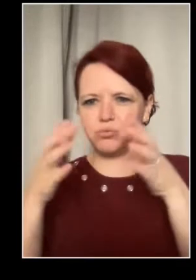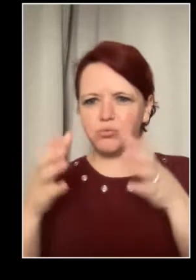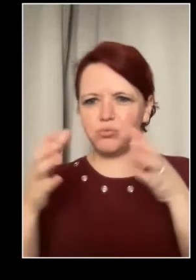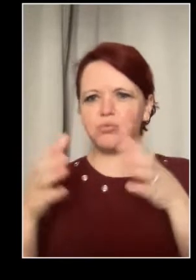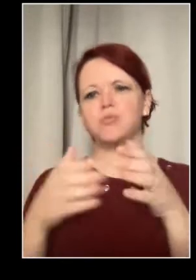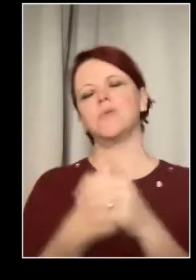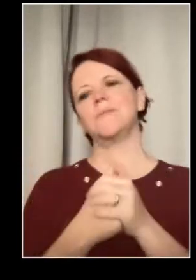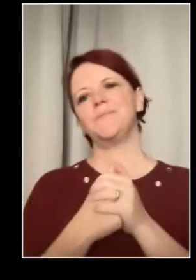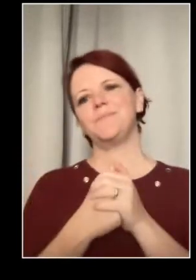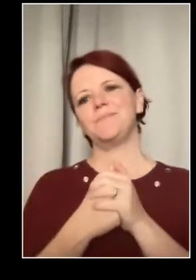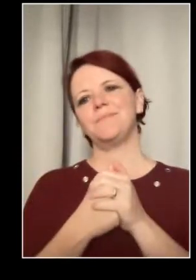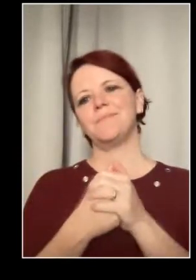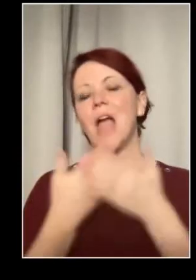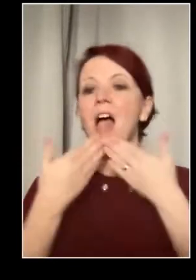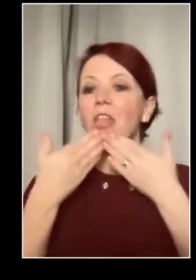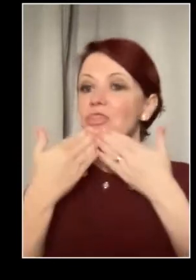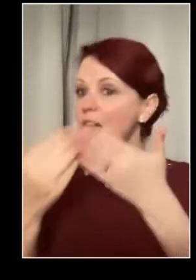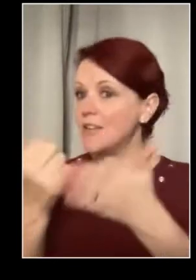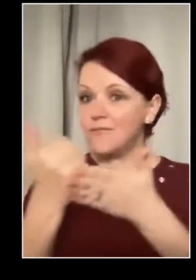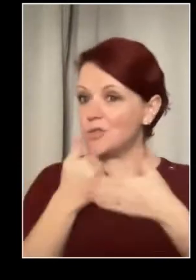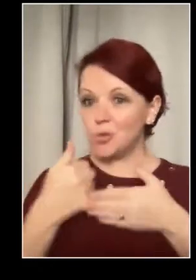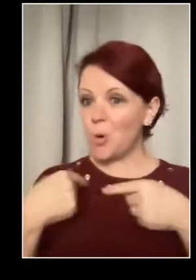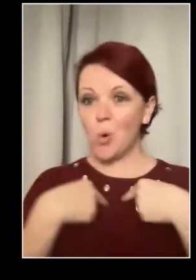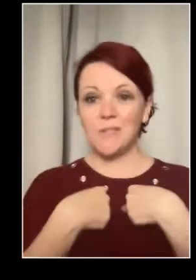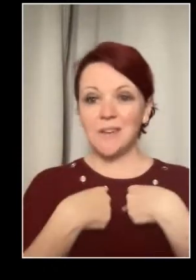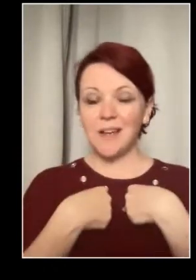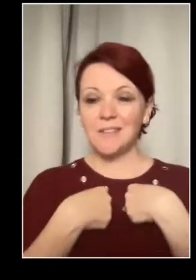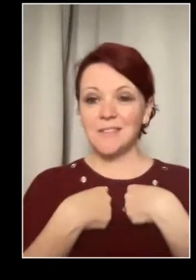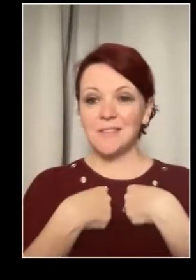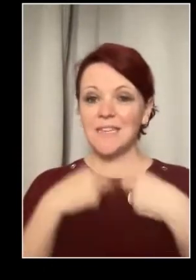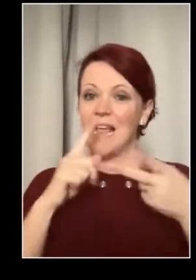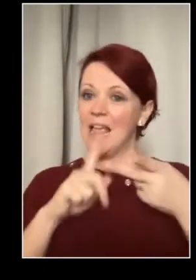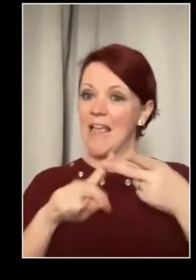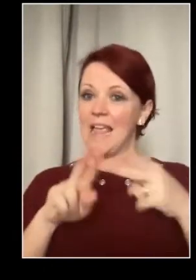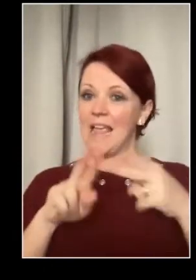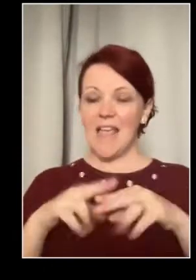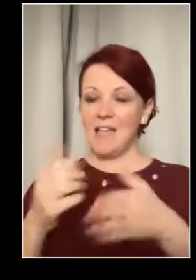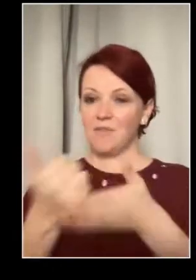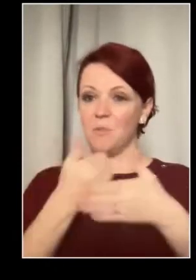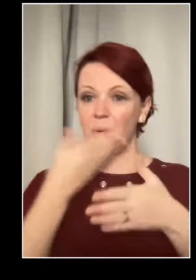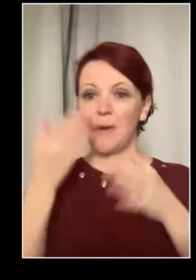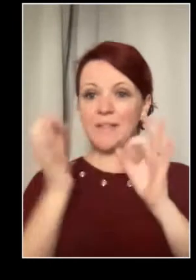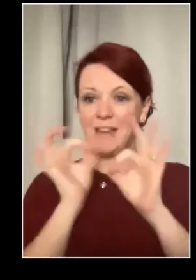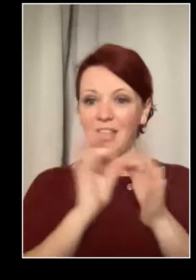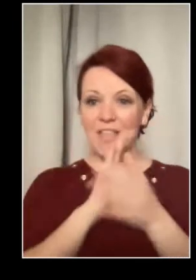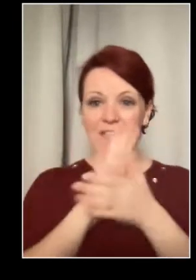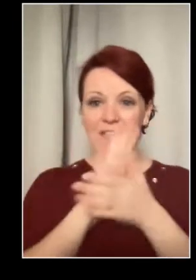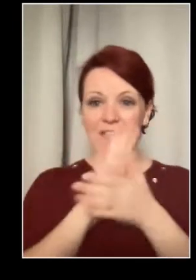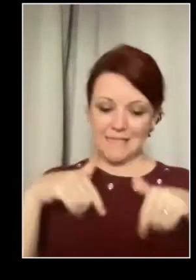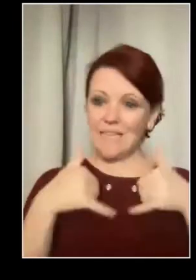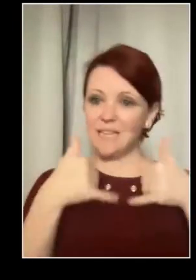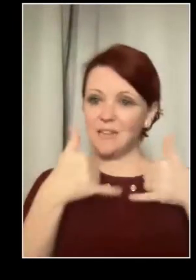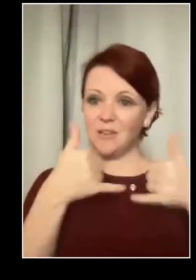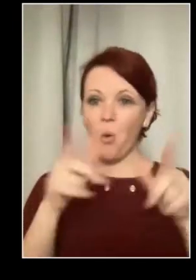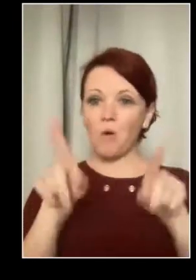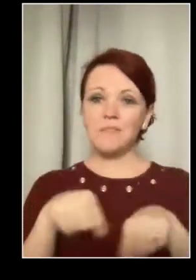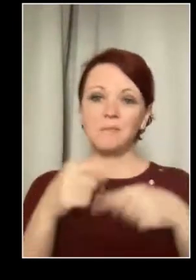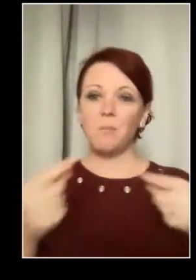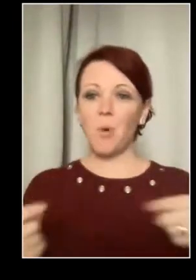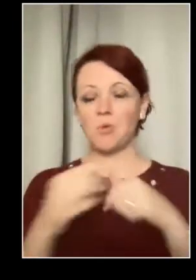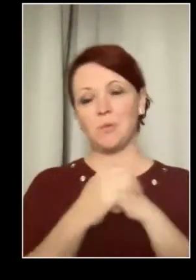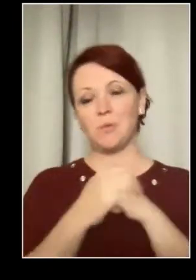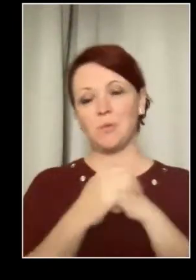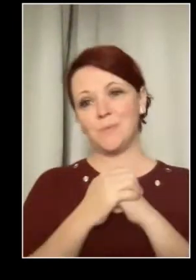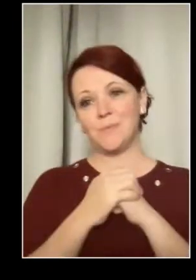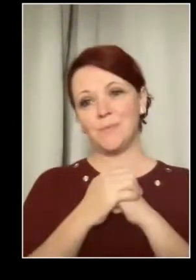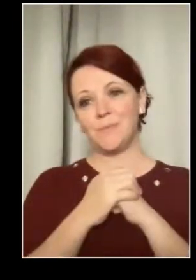and the employers. Without you, this award ceremony would not be possible. And the apprenticeship programmes have been absolutely amazing